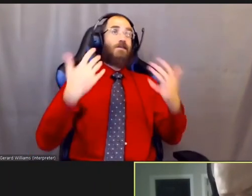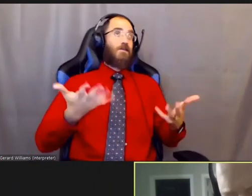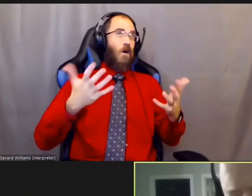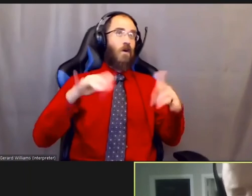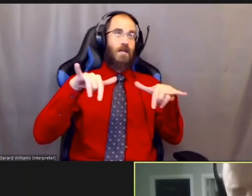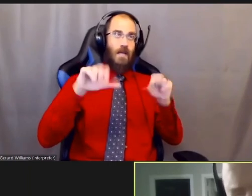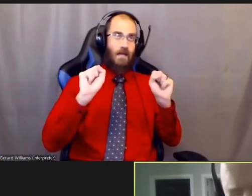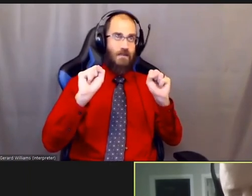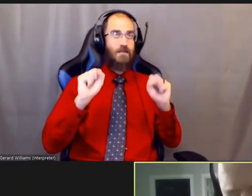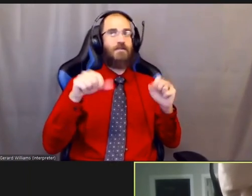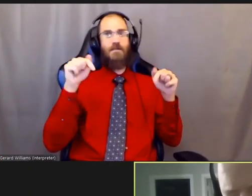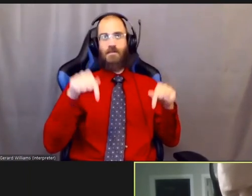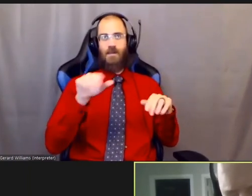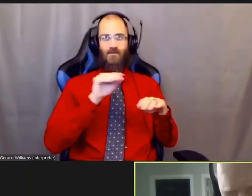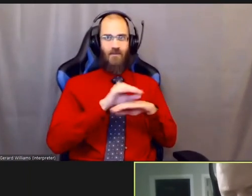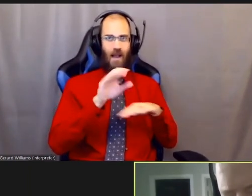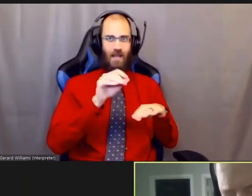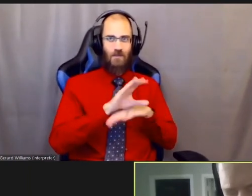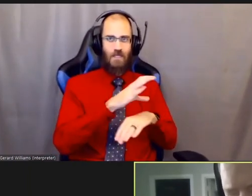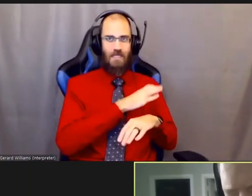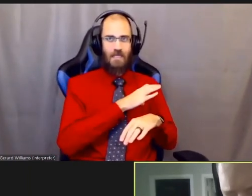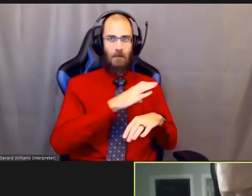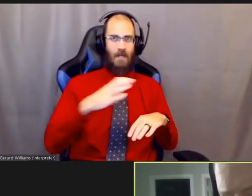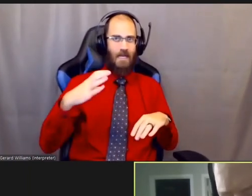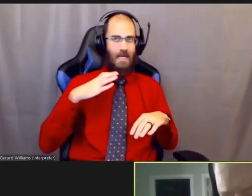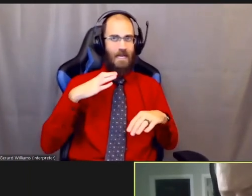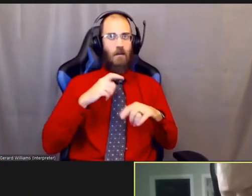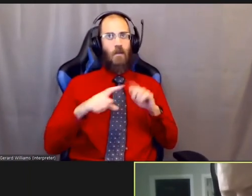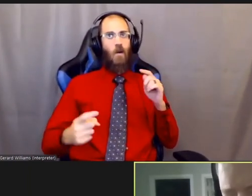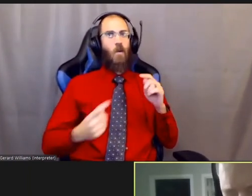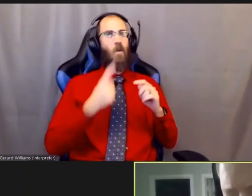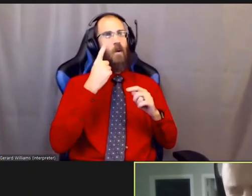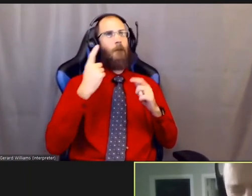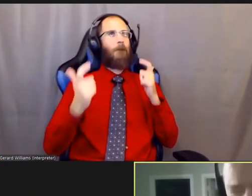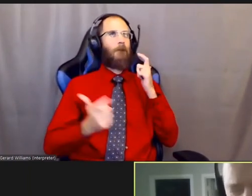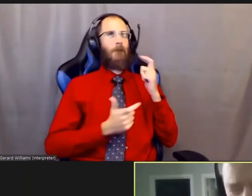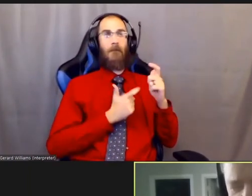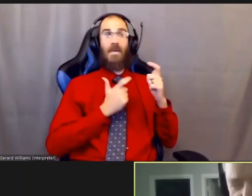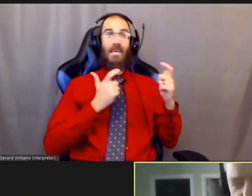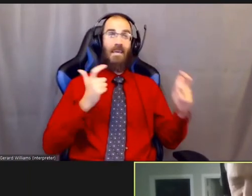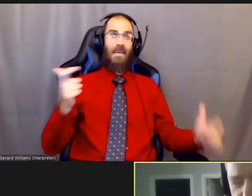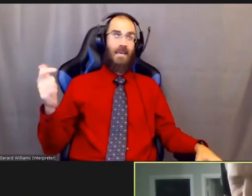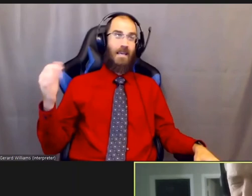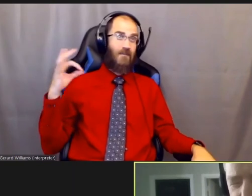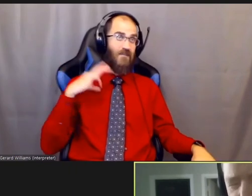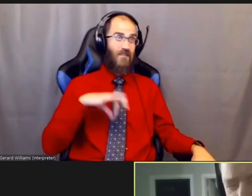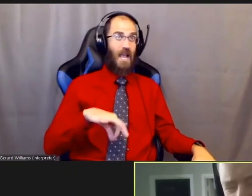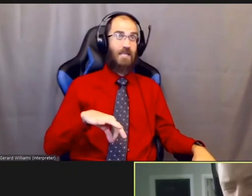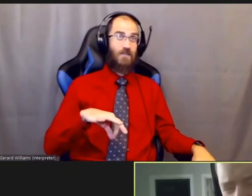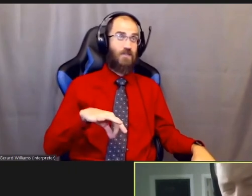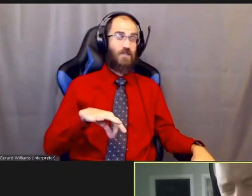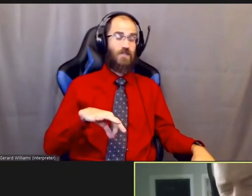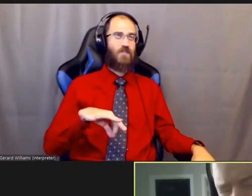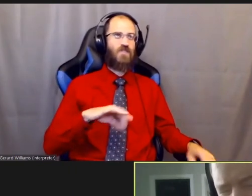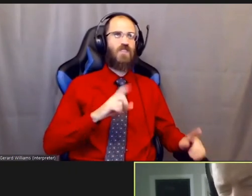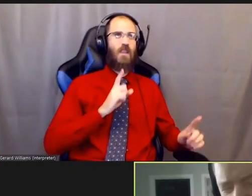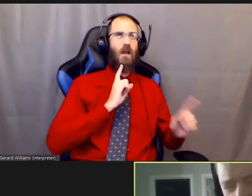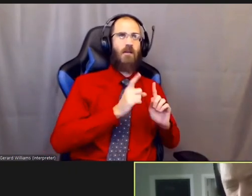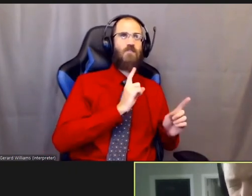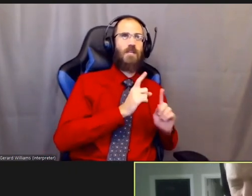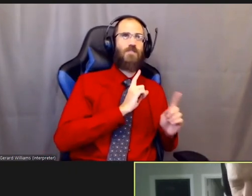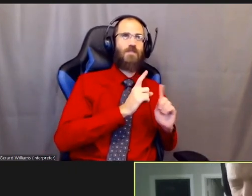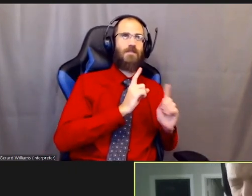we are an advisory committee, but the one big collateral advantage is that conversation that happens about